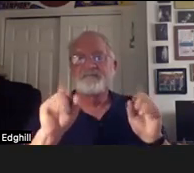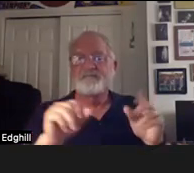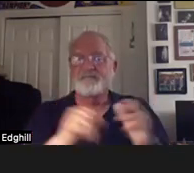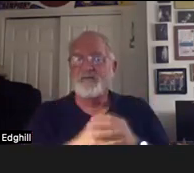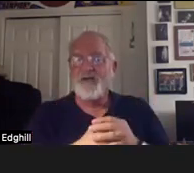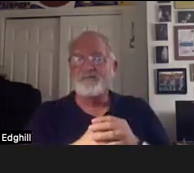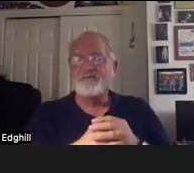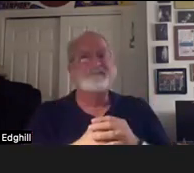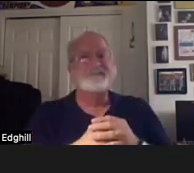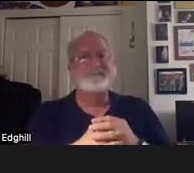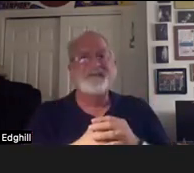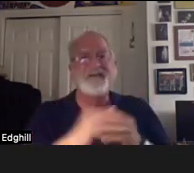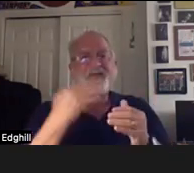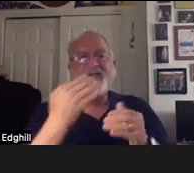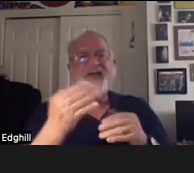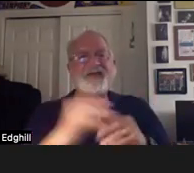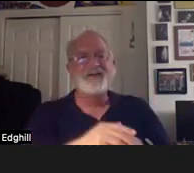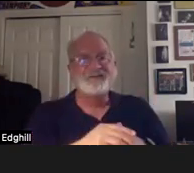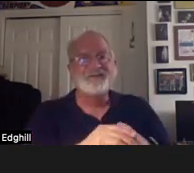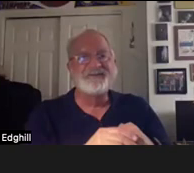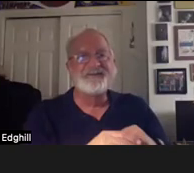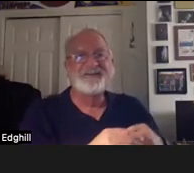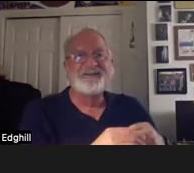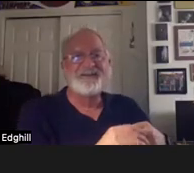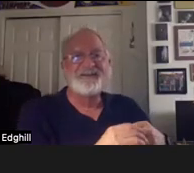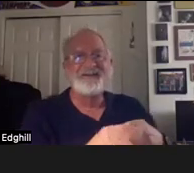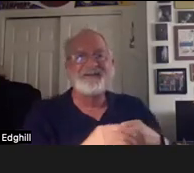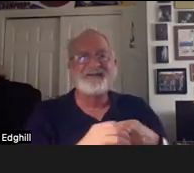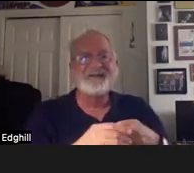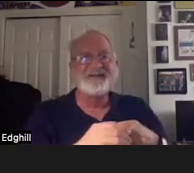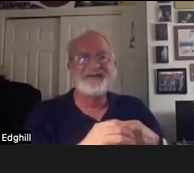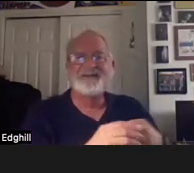future. Right. Okay. Thank you. Thank you.